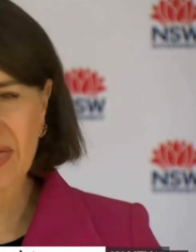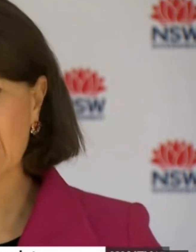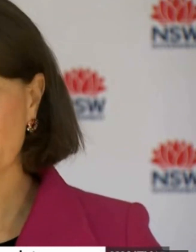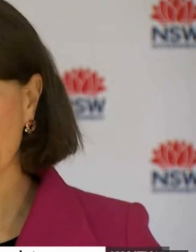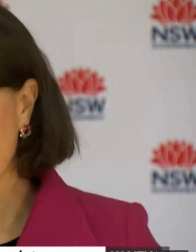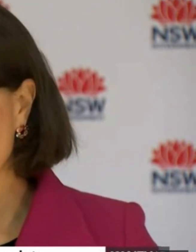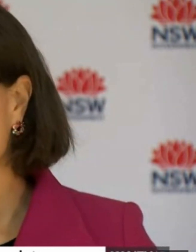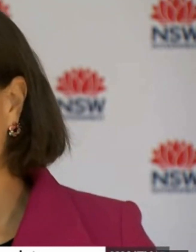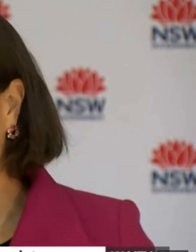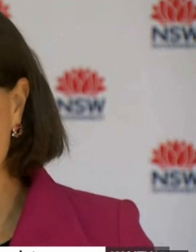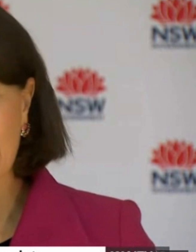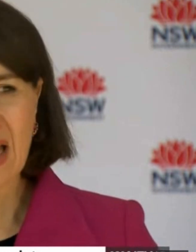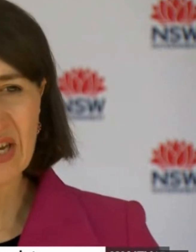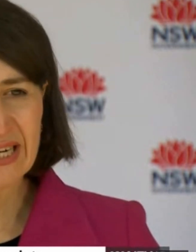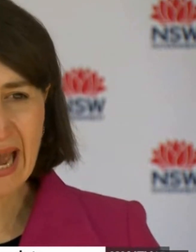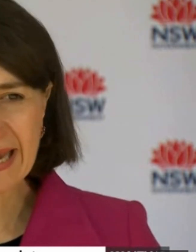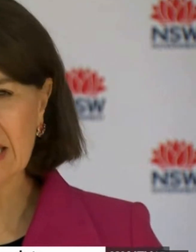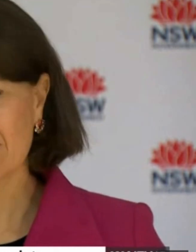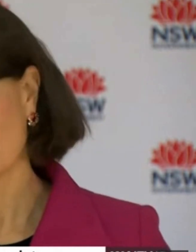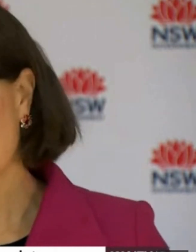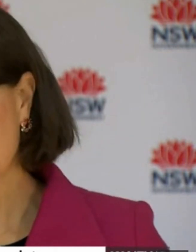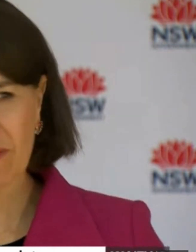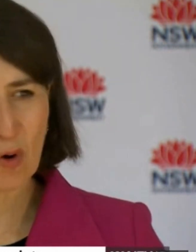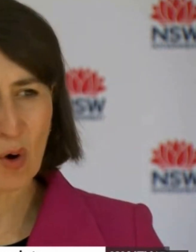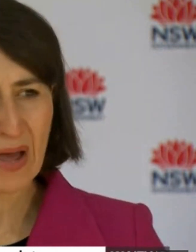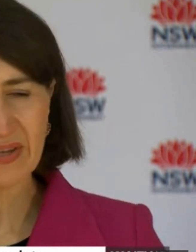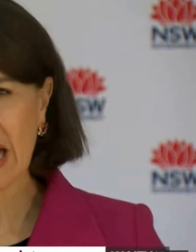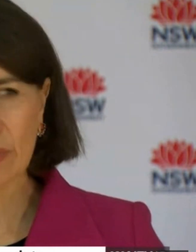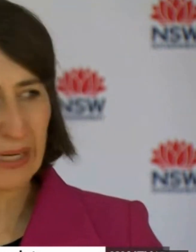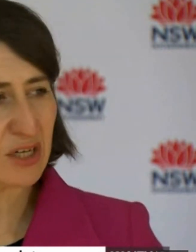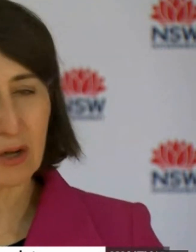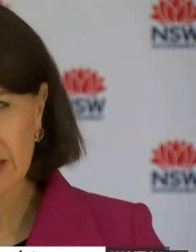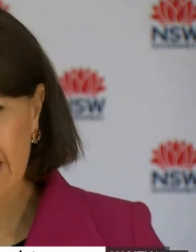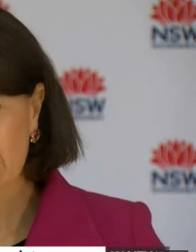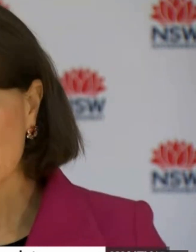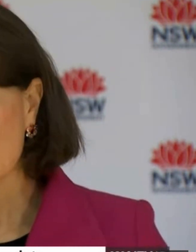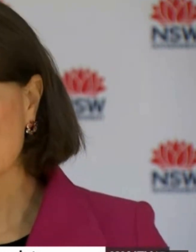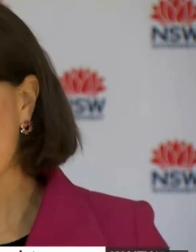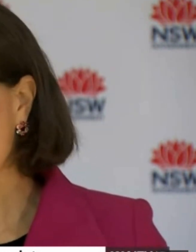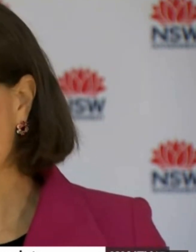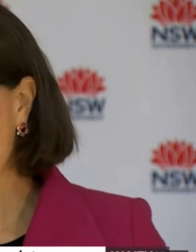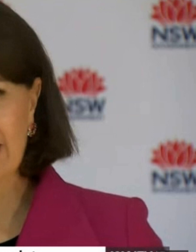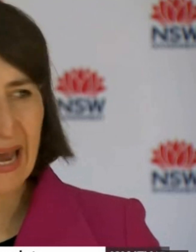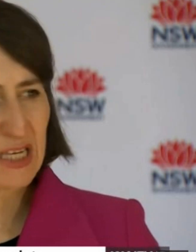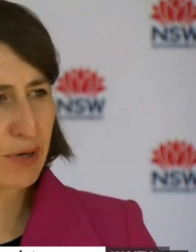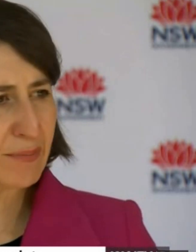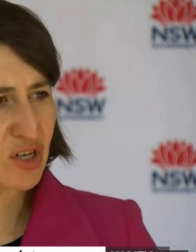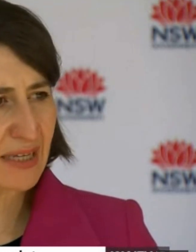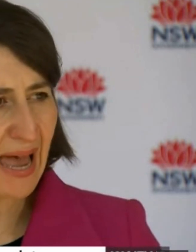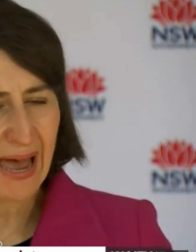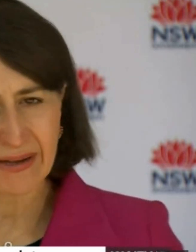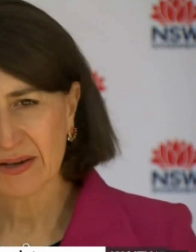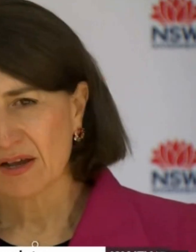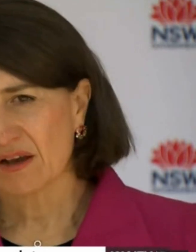stress that this pretty much reflects the days just before and the day we went into lockdown. So what we're seeing today is pretty